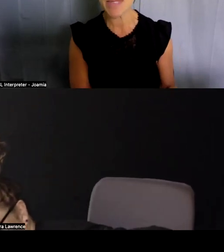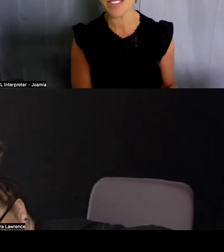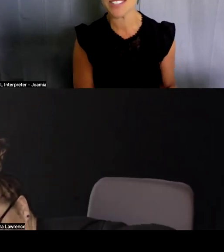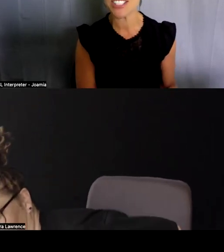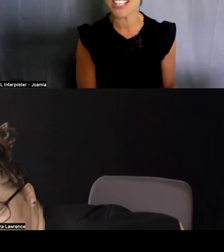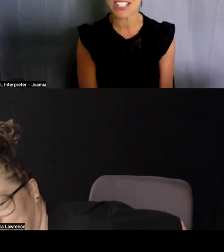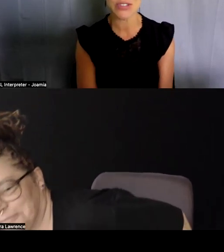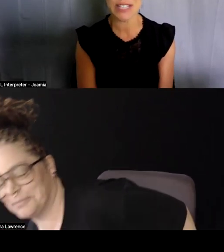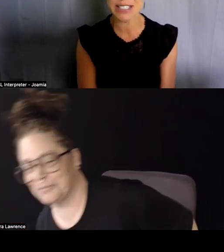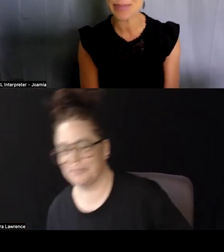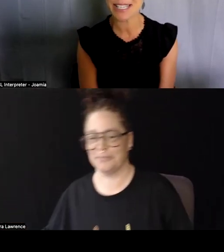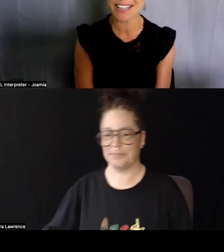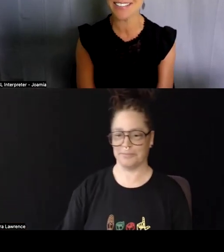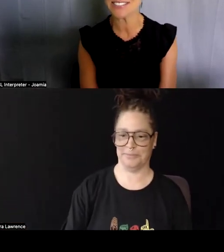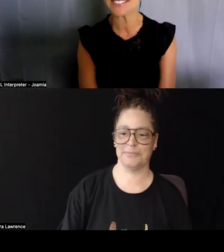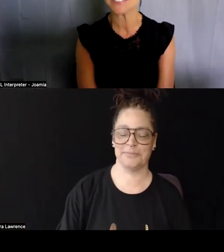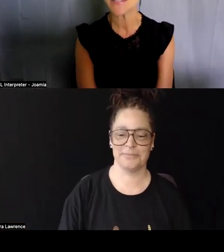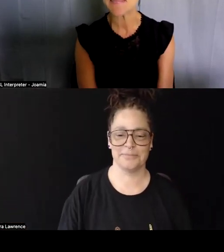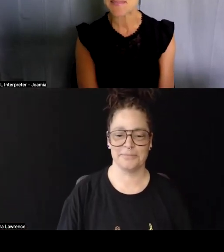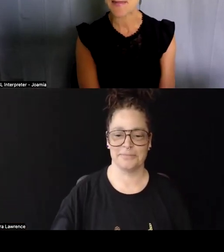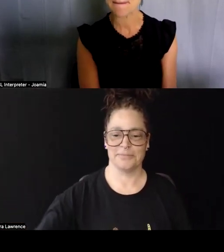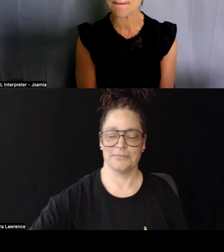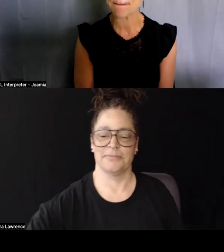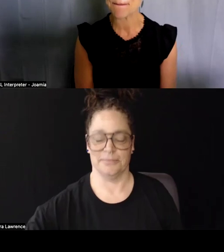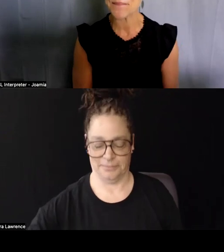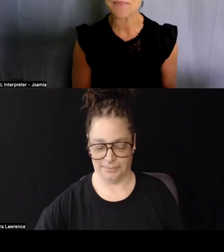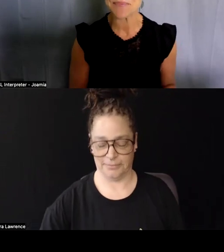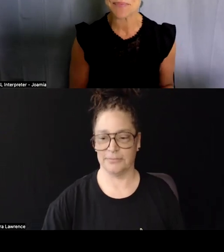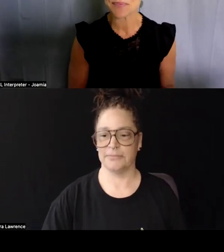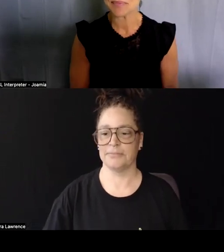Let me adjust the screen a little bit here.